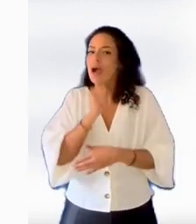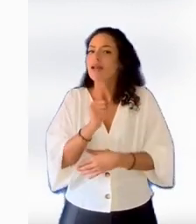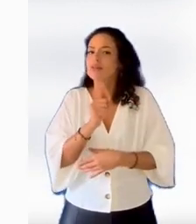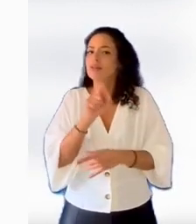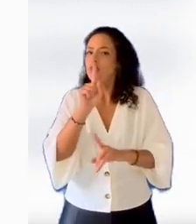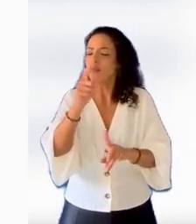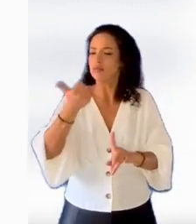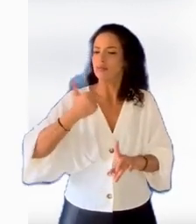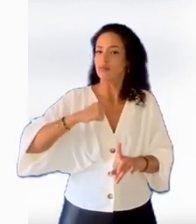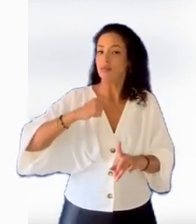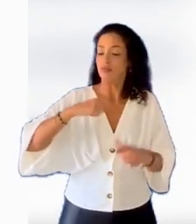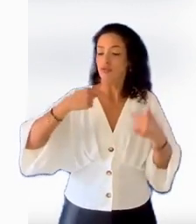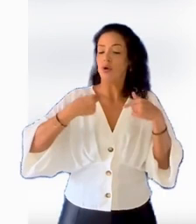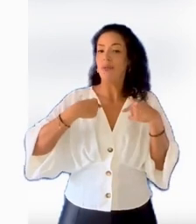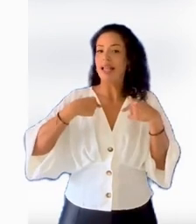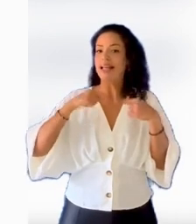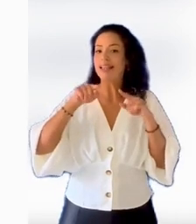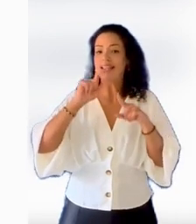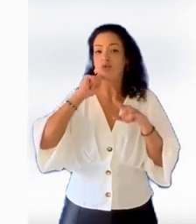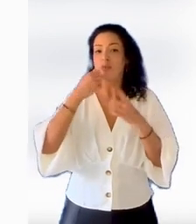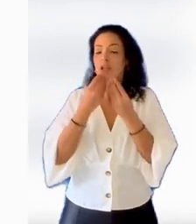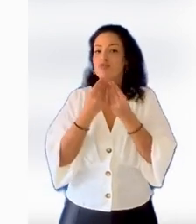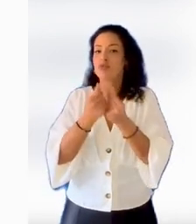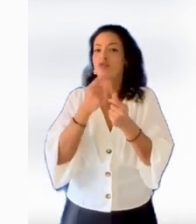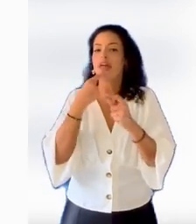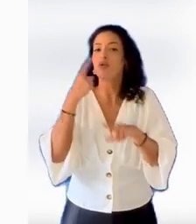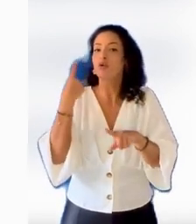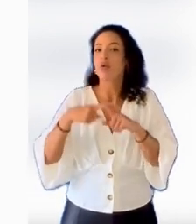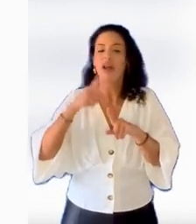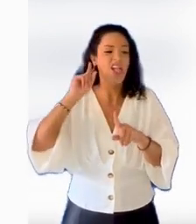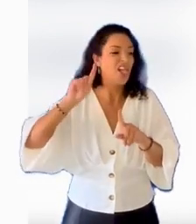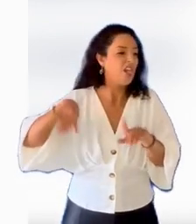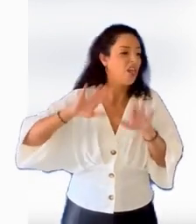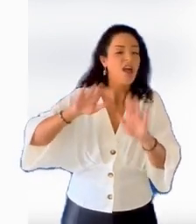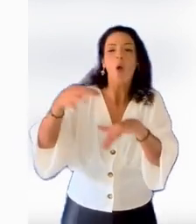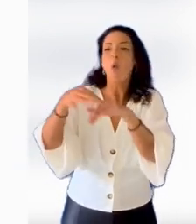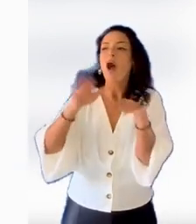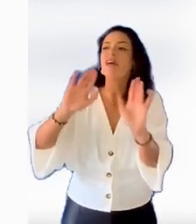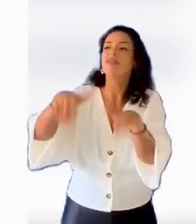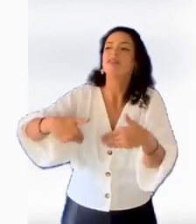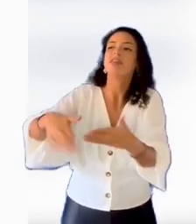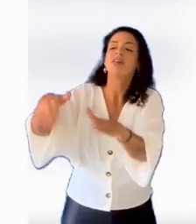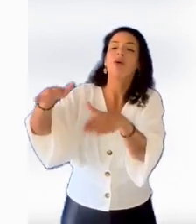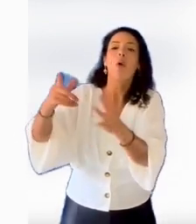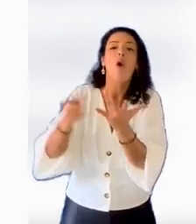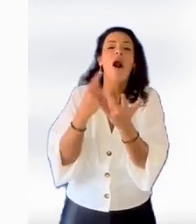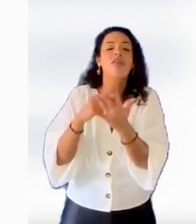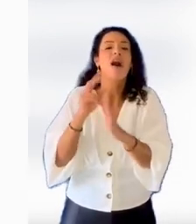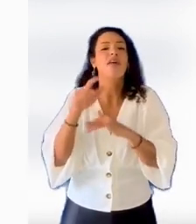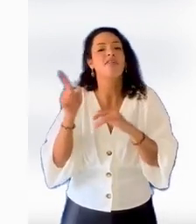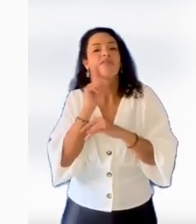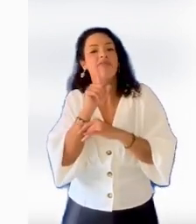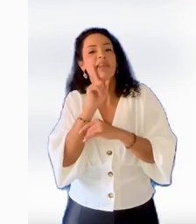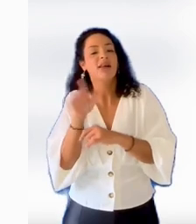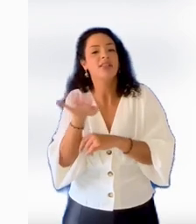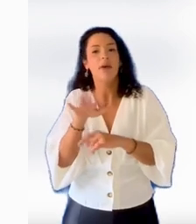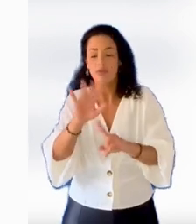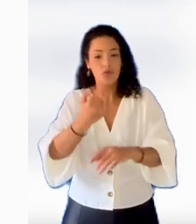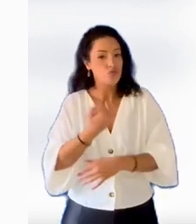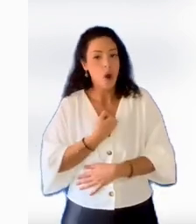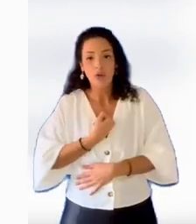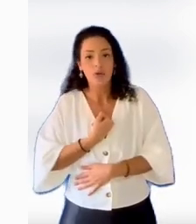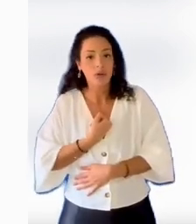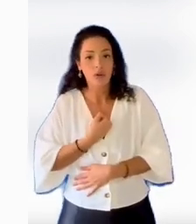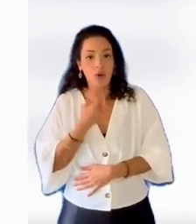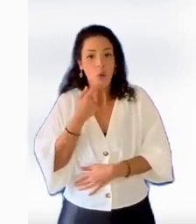and so there was an assumption on my part that this was a resource that they would quickly dismiss and pass on to their wives and other female relatives. I was wrong.